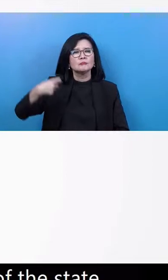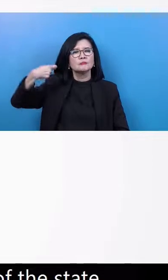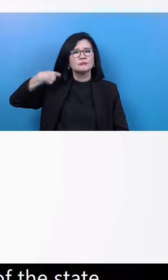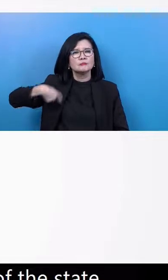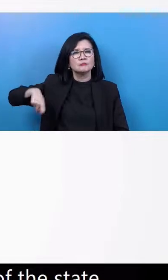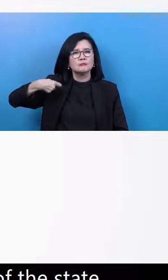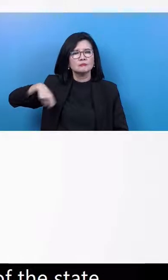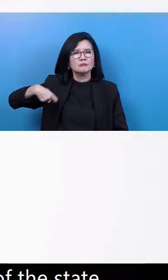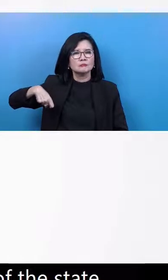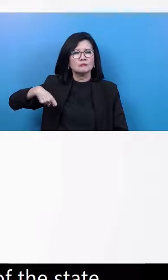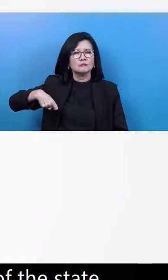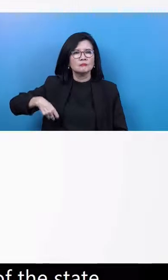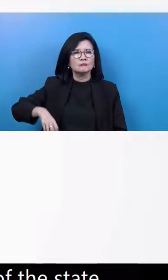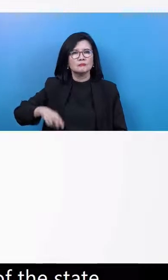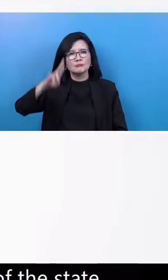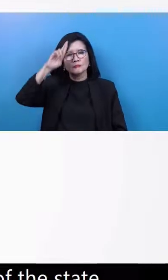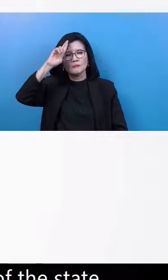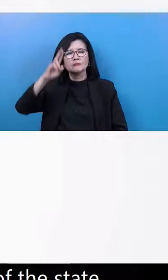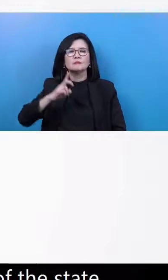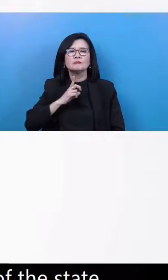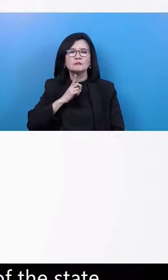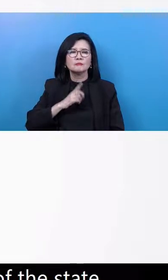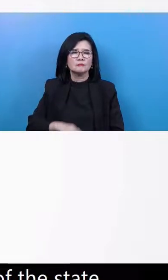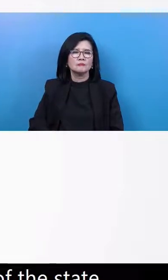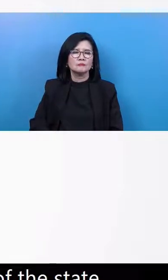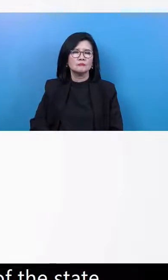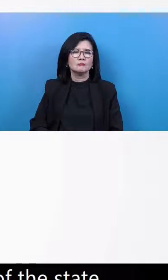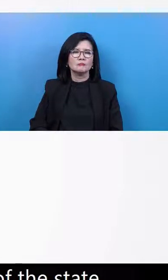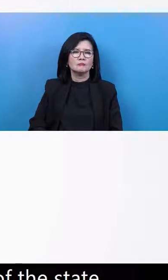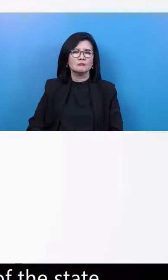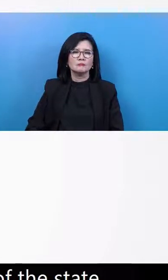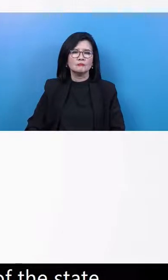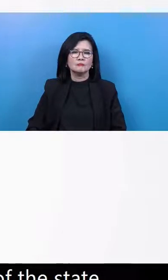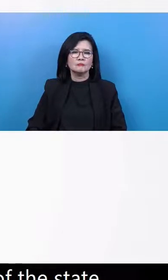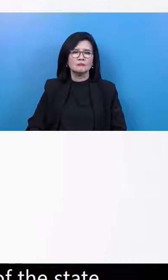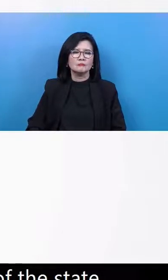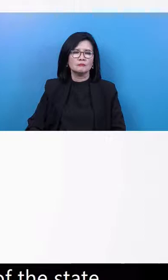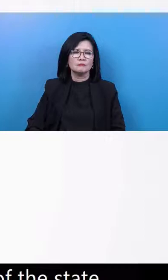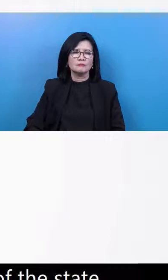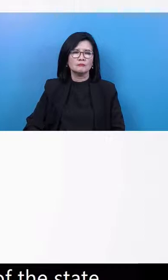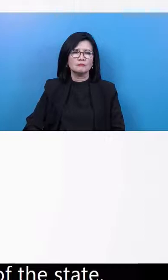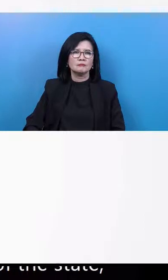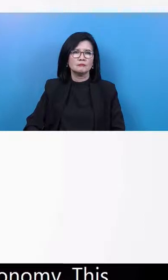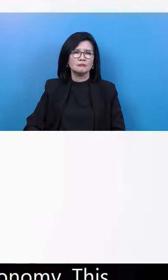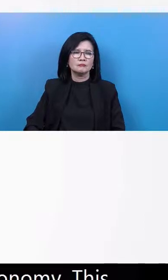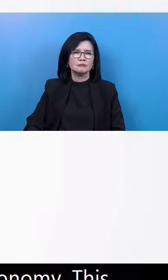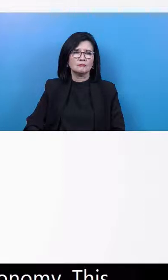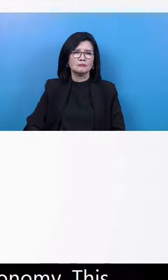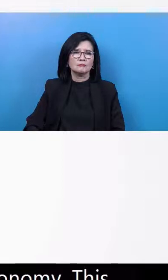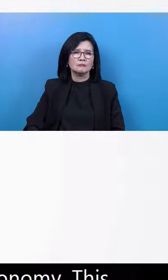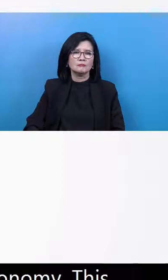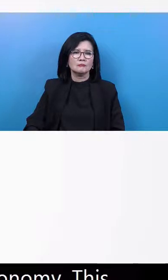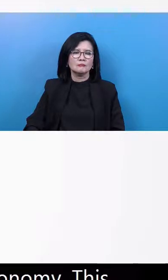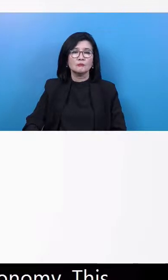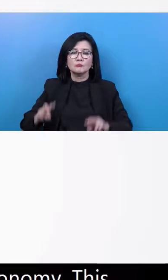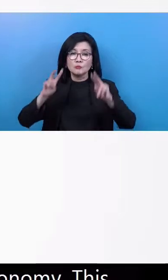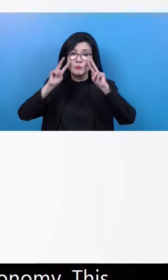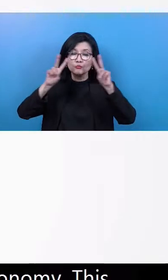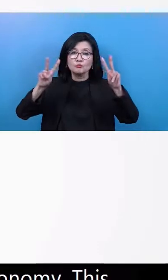una vocación clara a la recuperación de la economía dominicana. Muchas gracias.